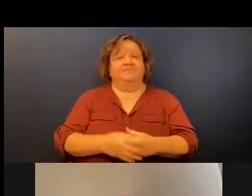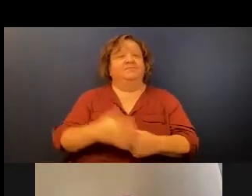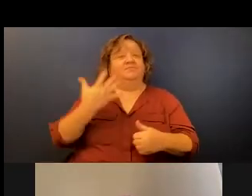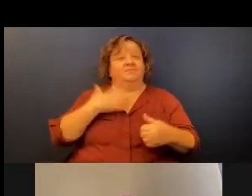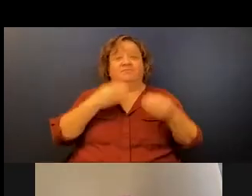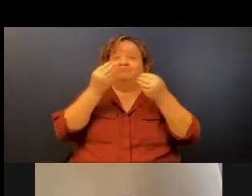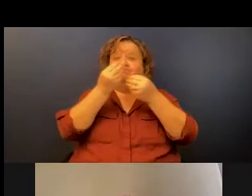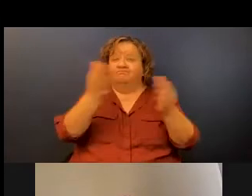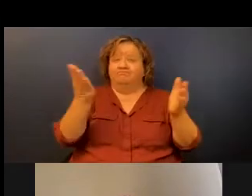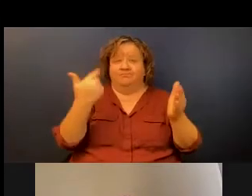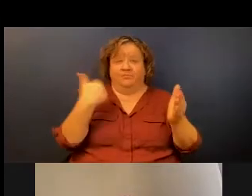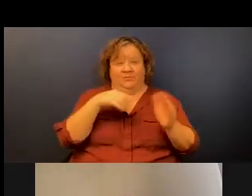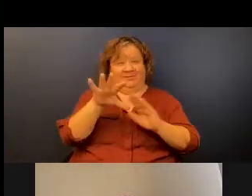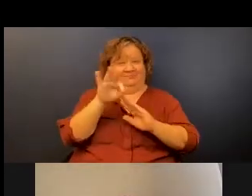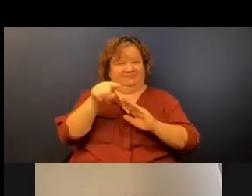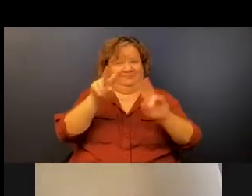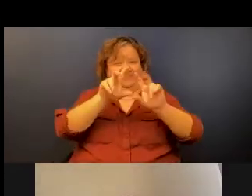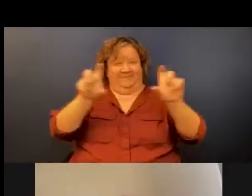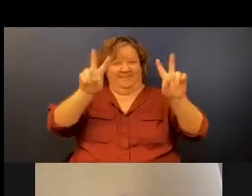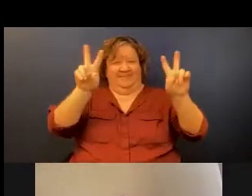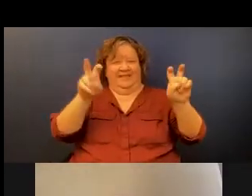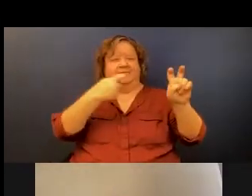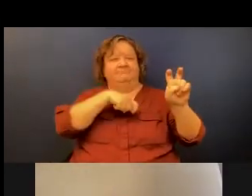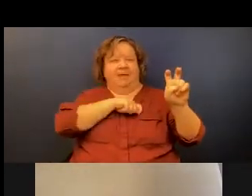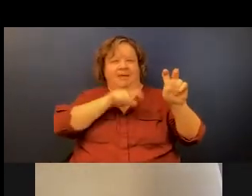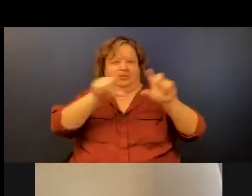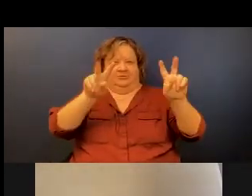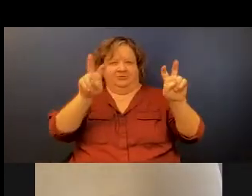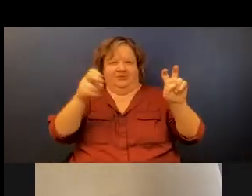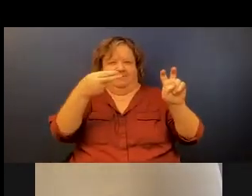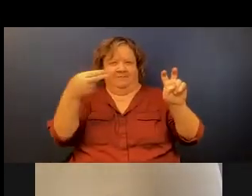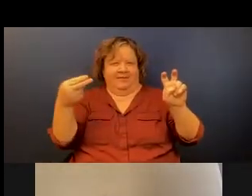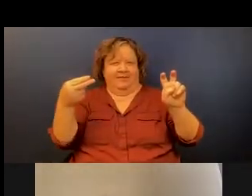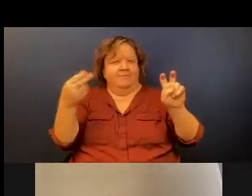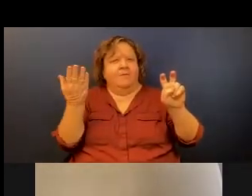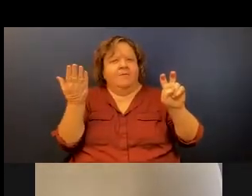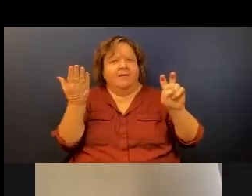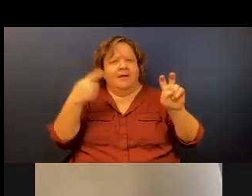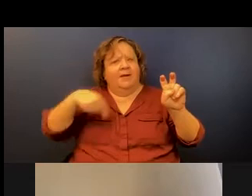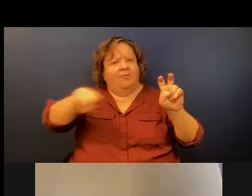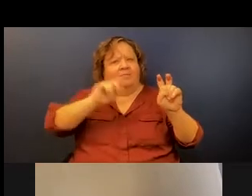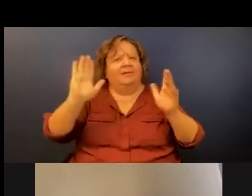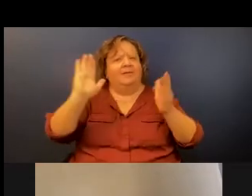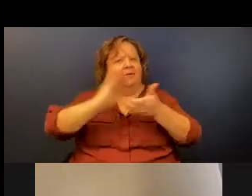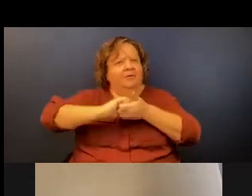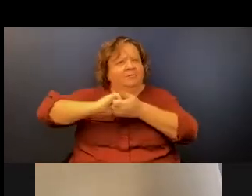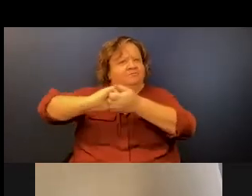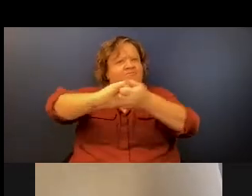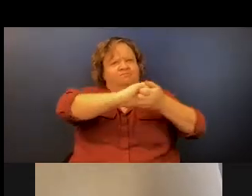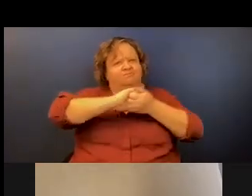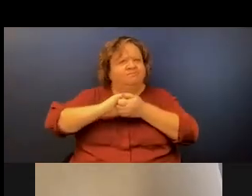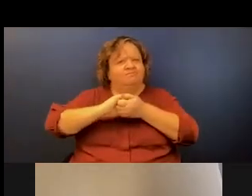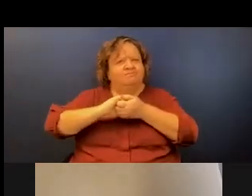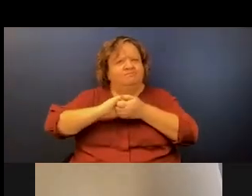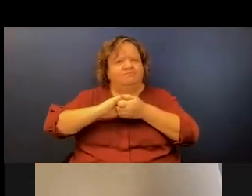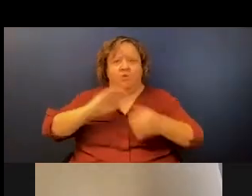colectivo. like working Son as a líderes collective. para They tomar are leaders decisiones. in También in adoptan decision a otros making, lémures and they y adopt los other vuelven parte lemurs de su